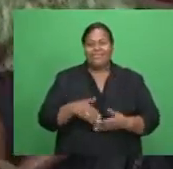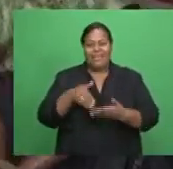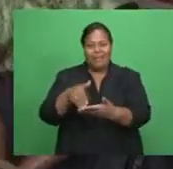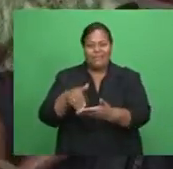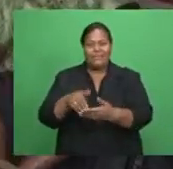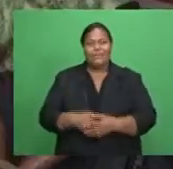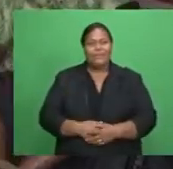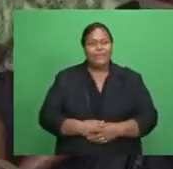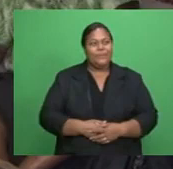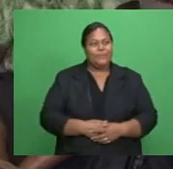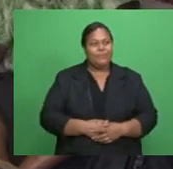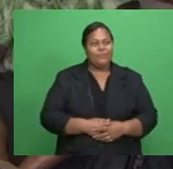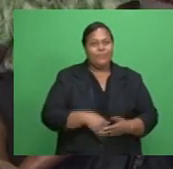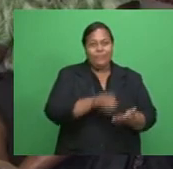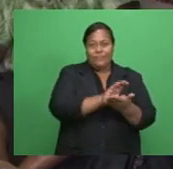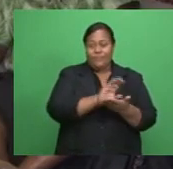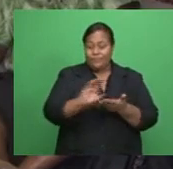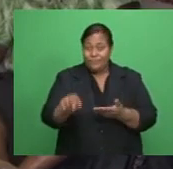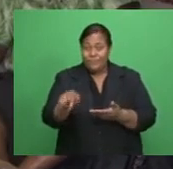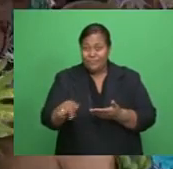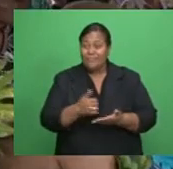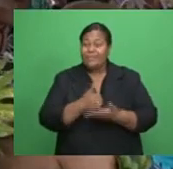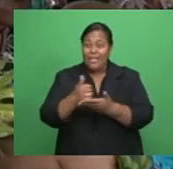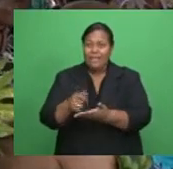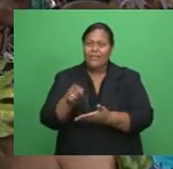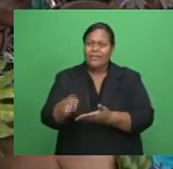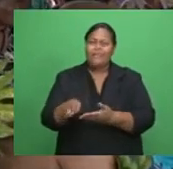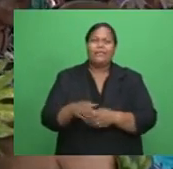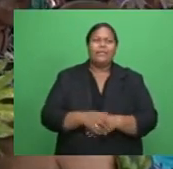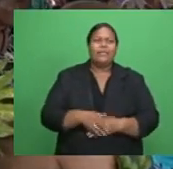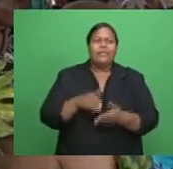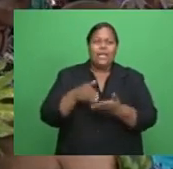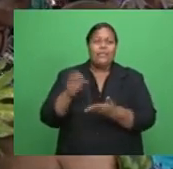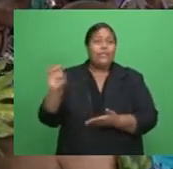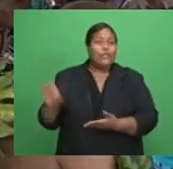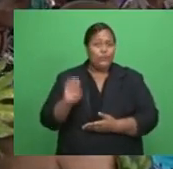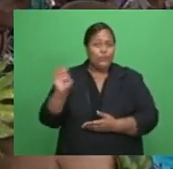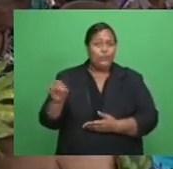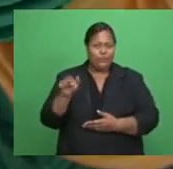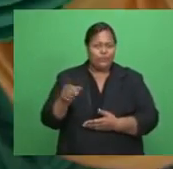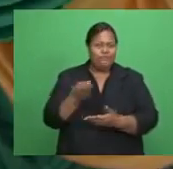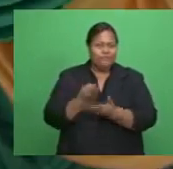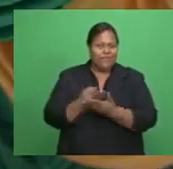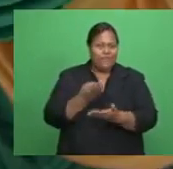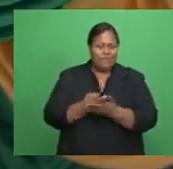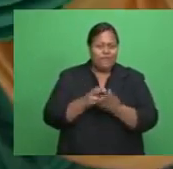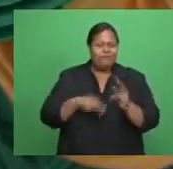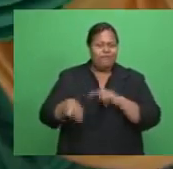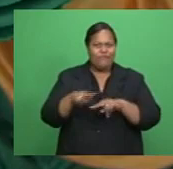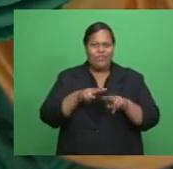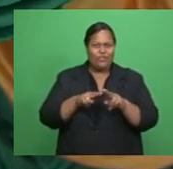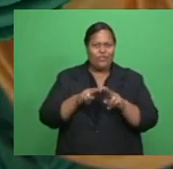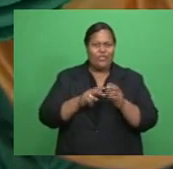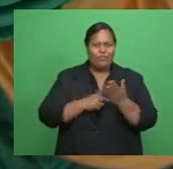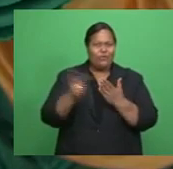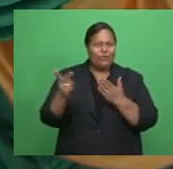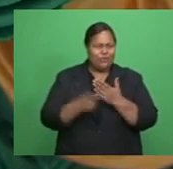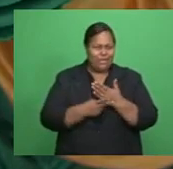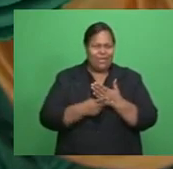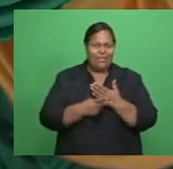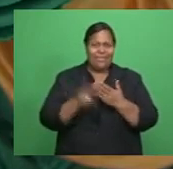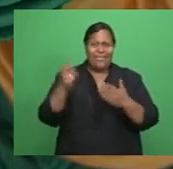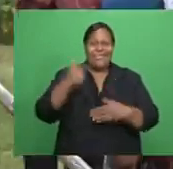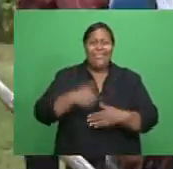The assistance comes under the EU-funded Wakarawai Fiji Pro Resilience Project run by the Adventist Disaster Relief